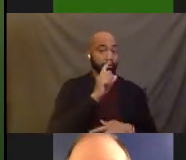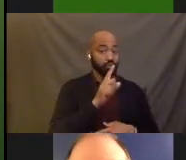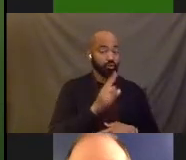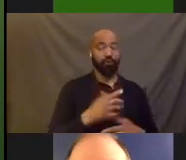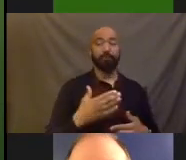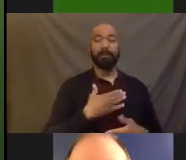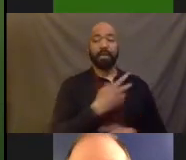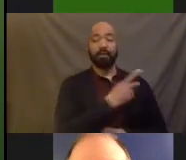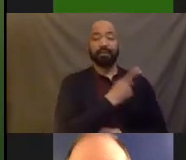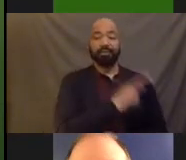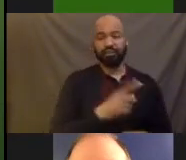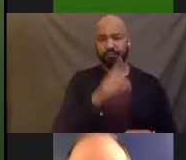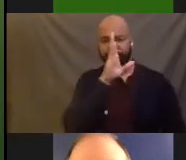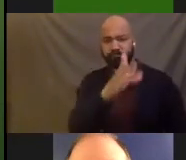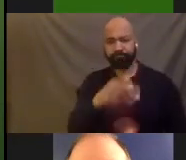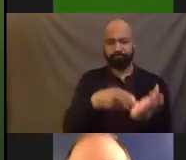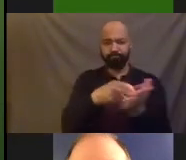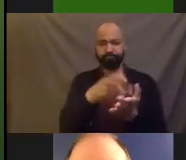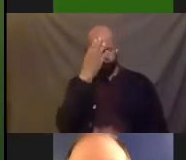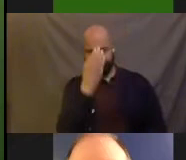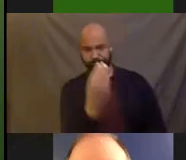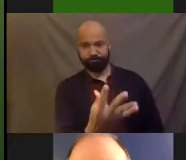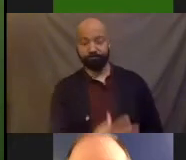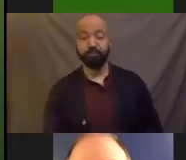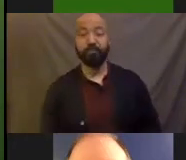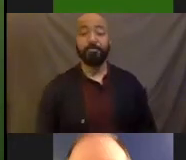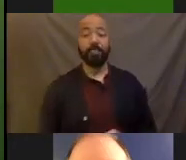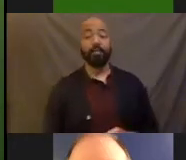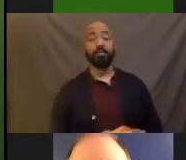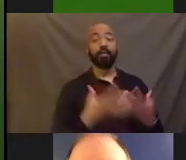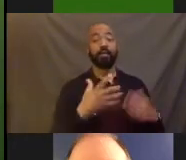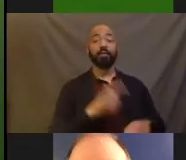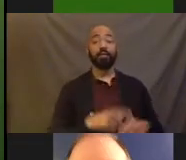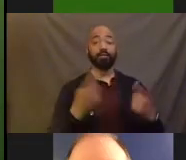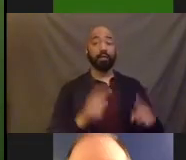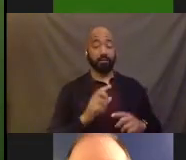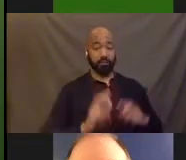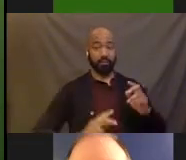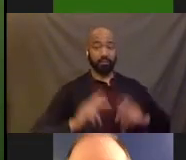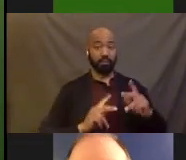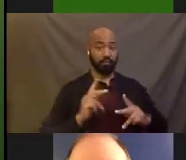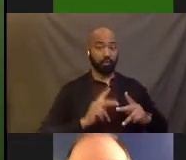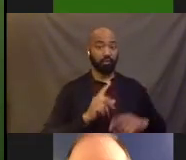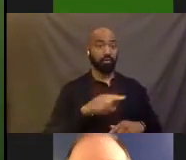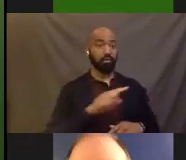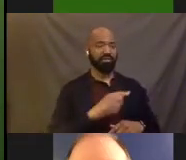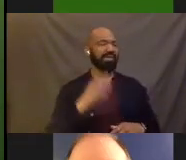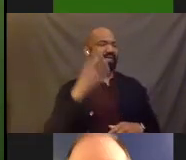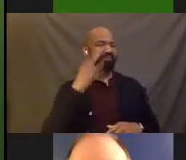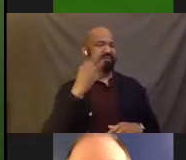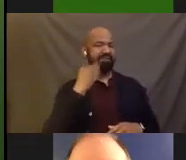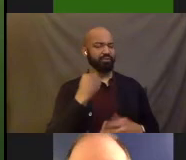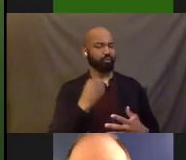cases, we are in a situation where people have experienced both mistreatment